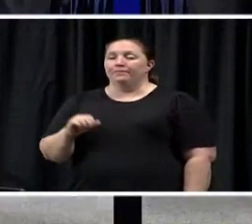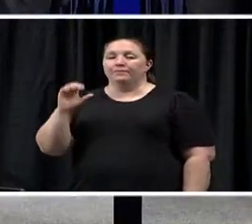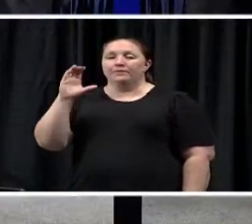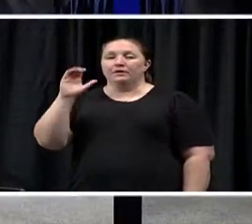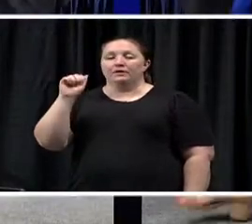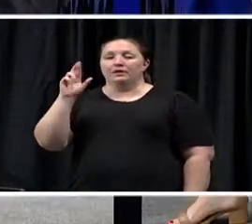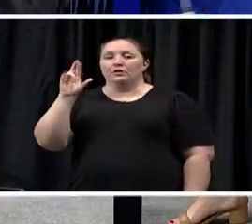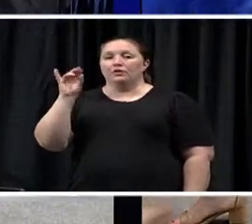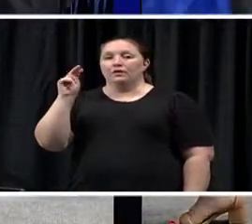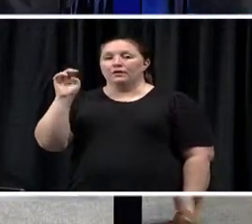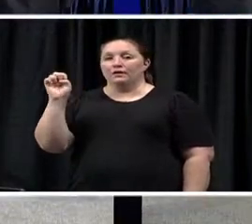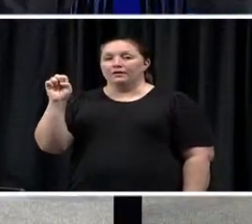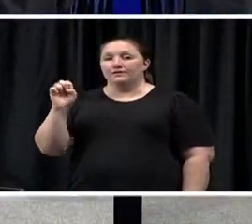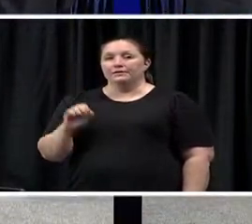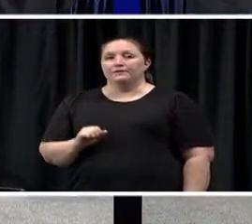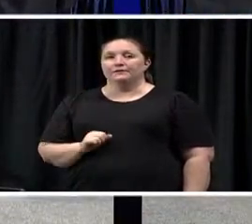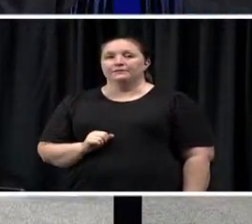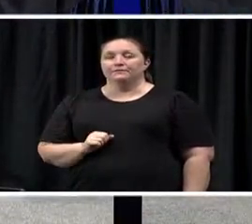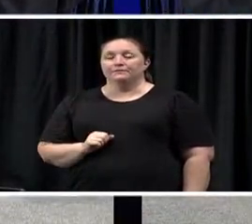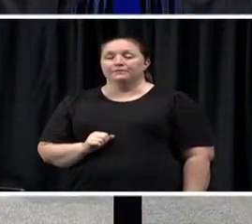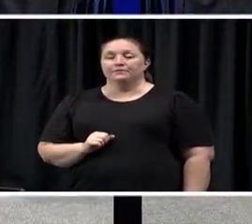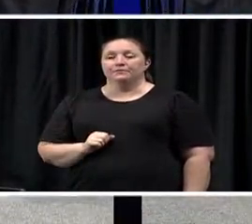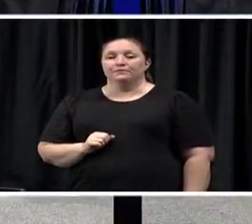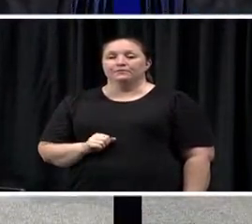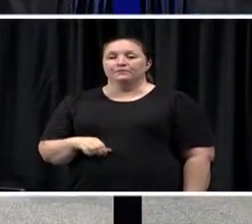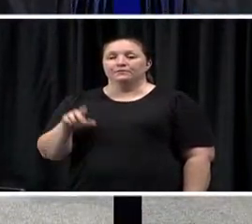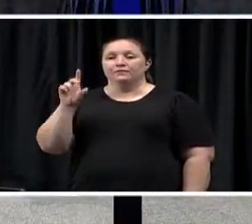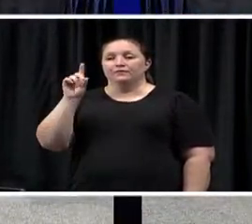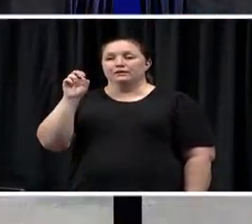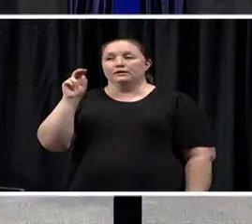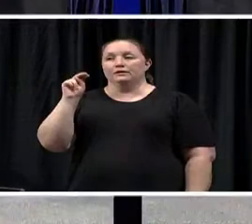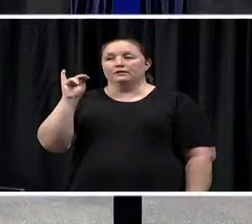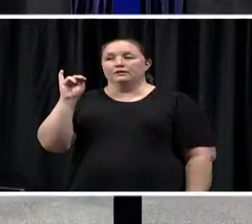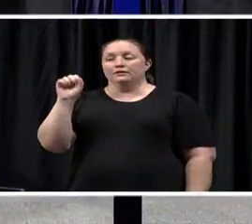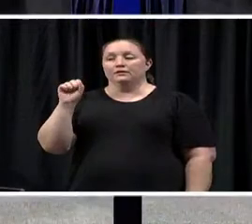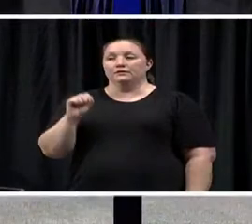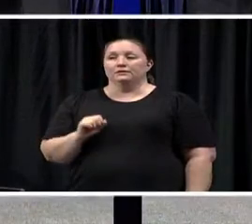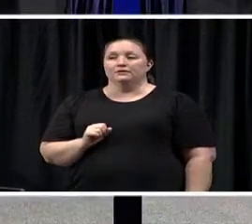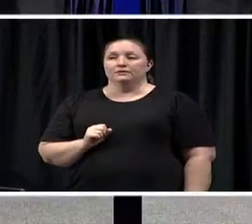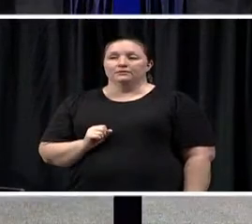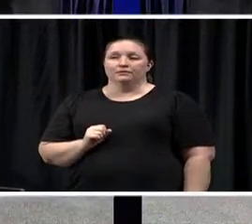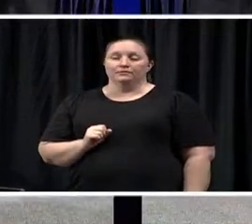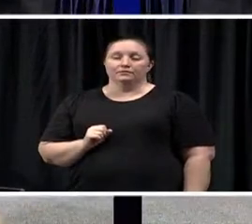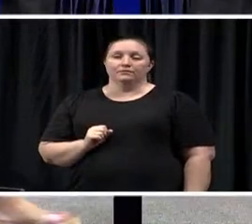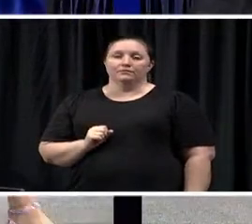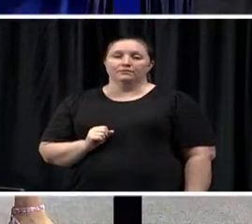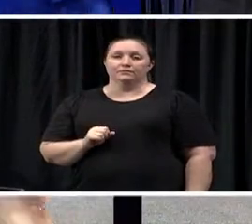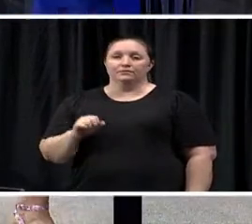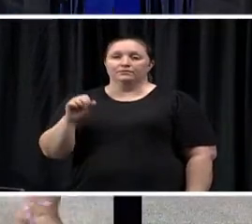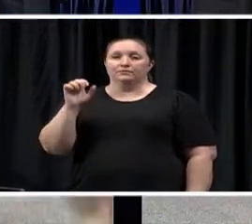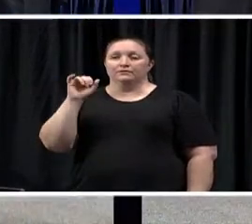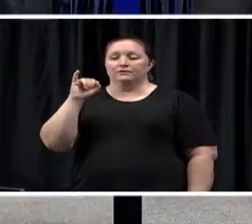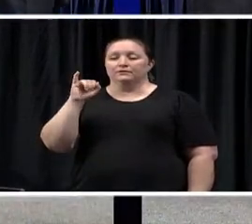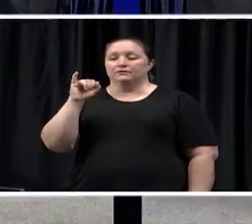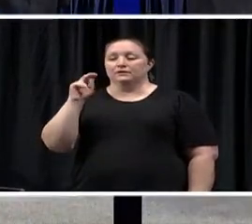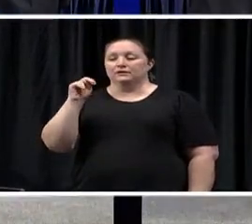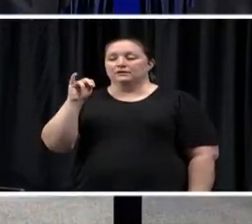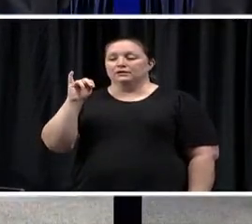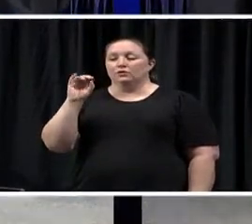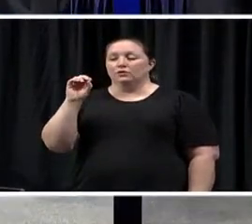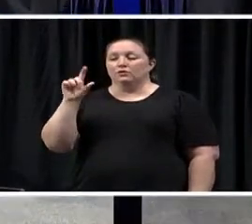Caroline Elizabeth O'Donnell. Dennis Desmond Nikita. Iniola